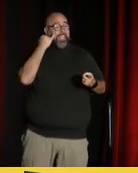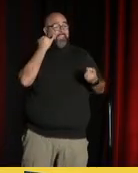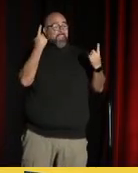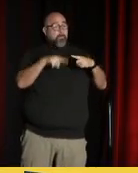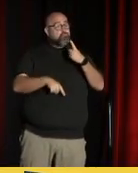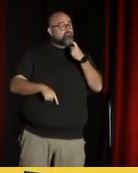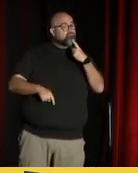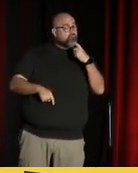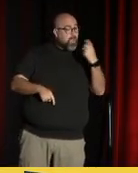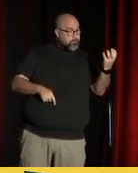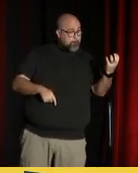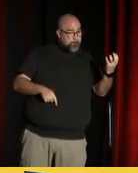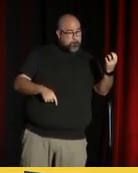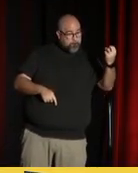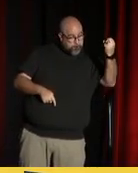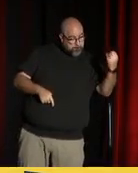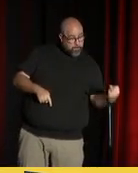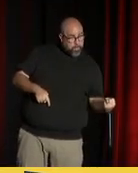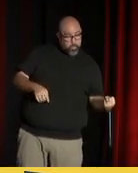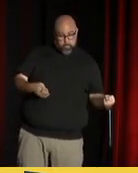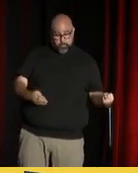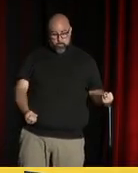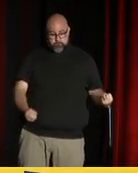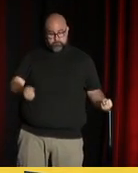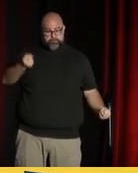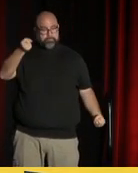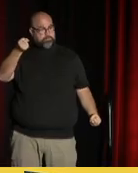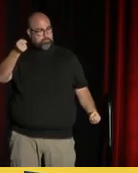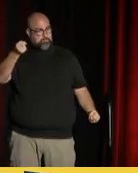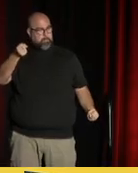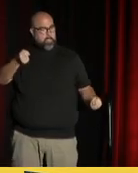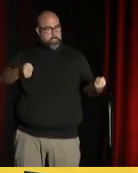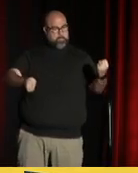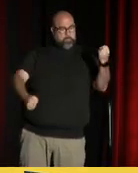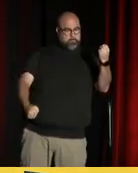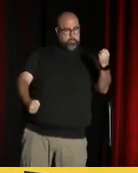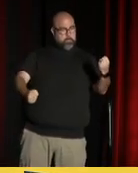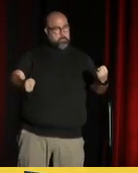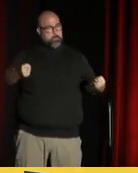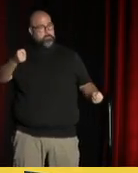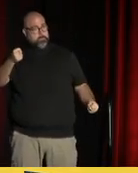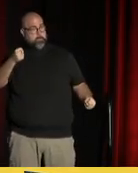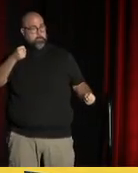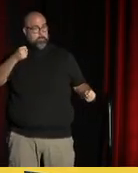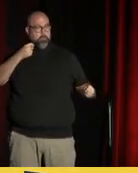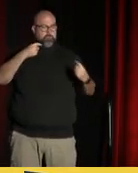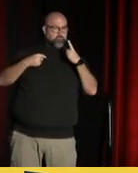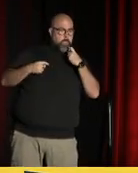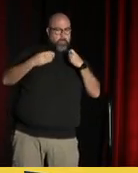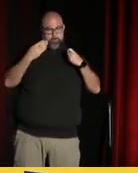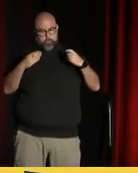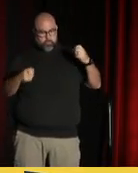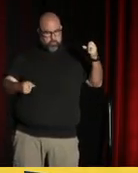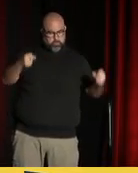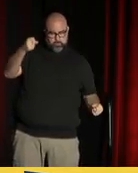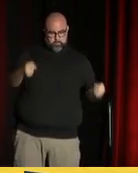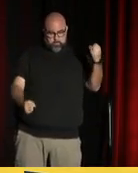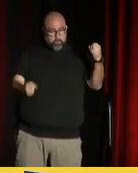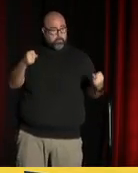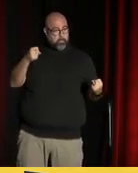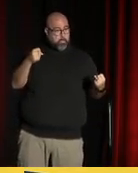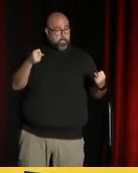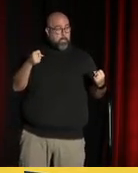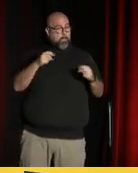the red pom-pom, the blue pom-pom becomes the high pom-pom, and the red pom-pom becomes the low pom-pom. But you